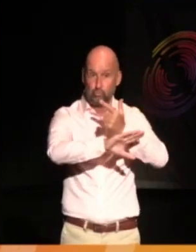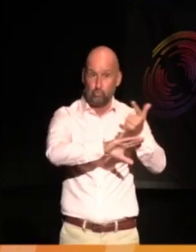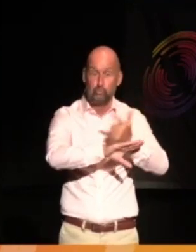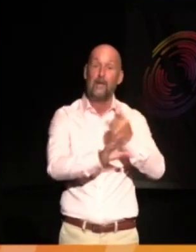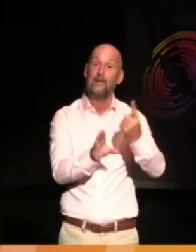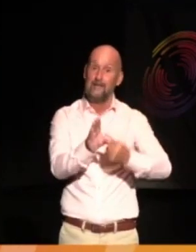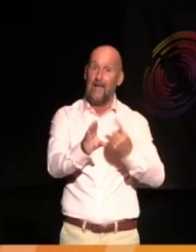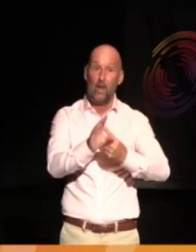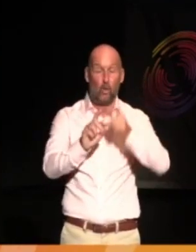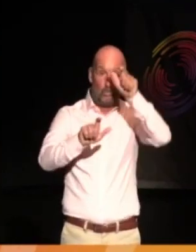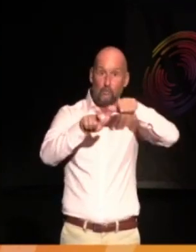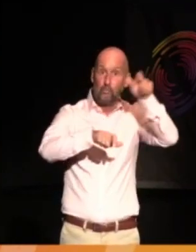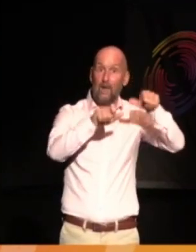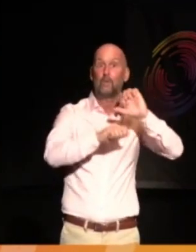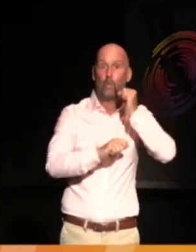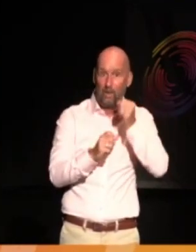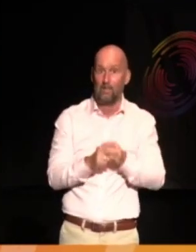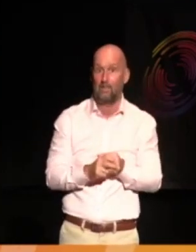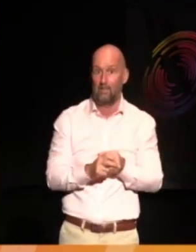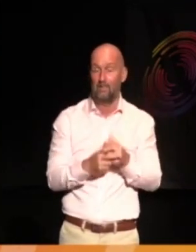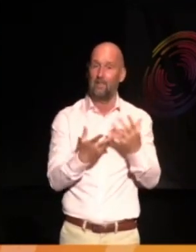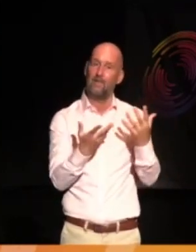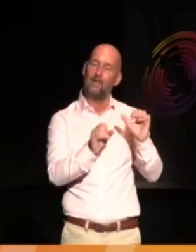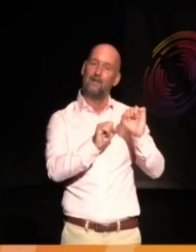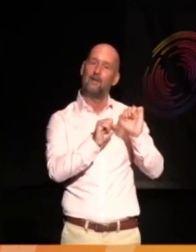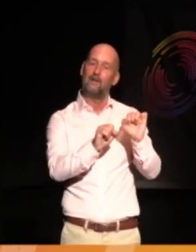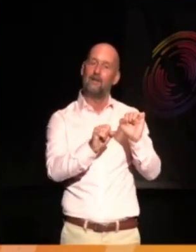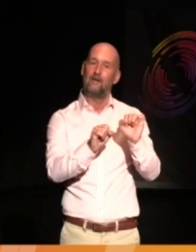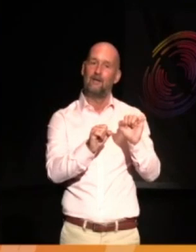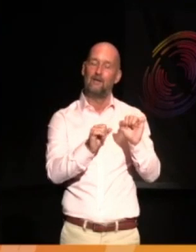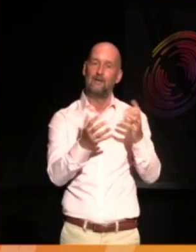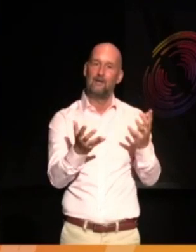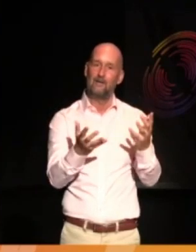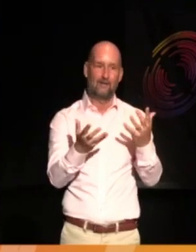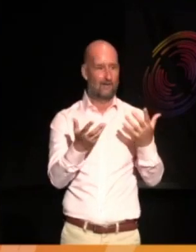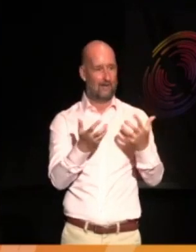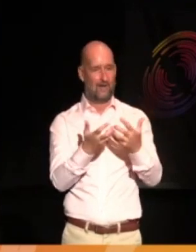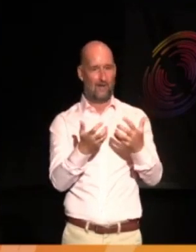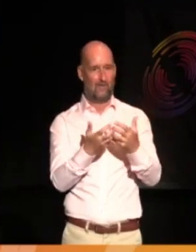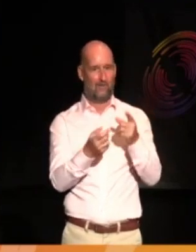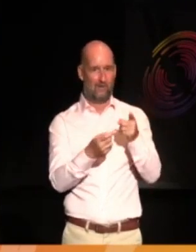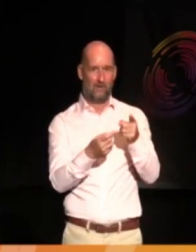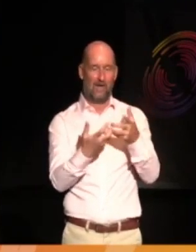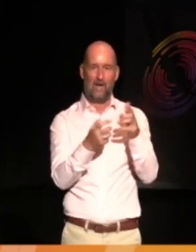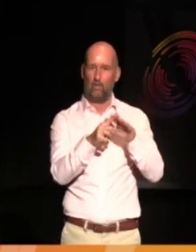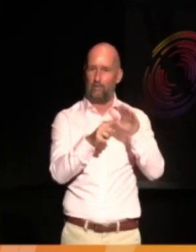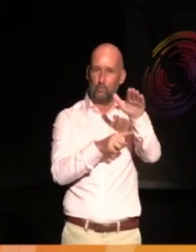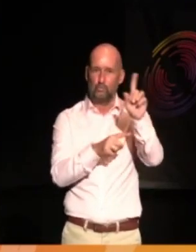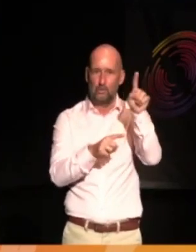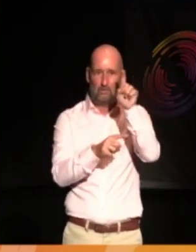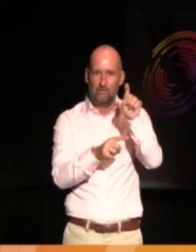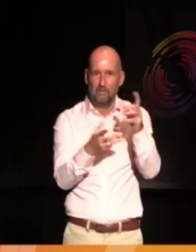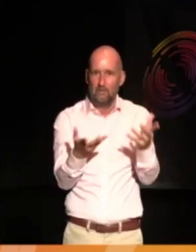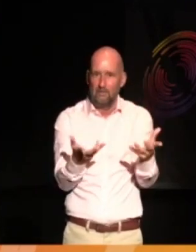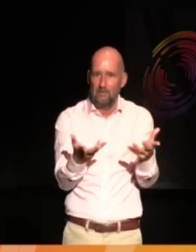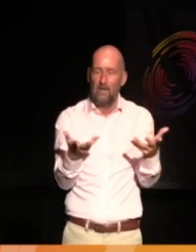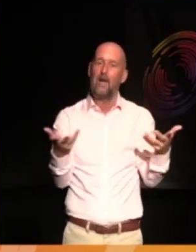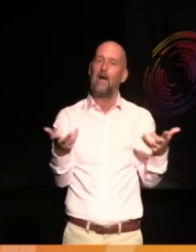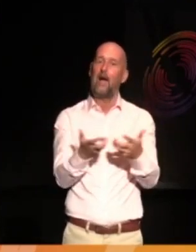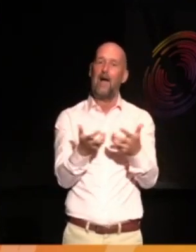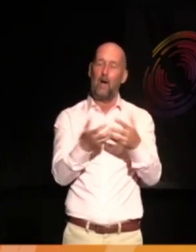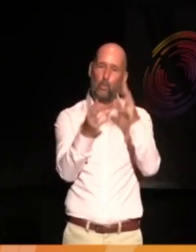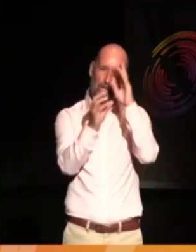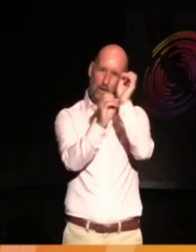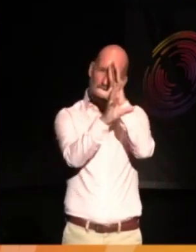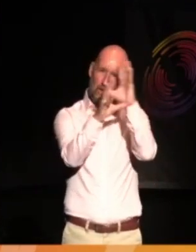we in the future in relation to the kind of realities of where we're going? How can we